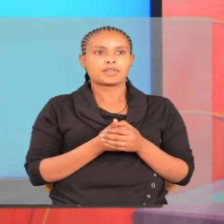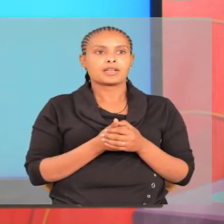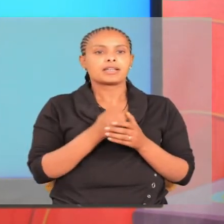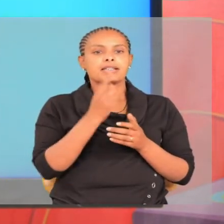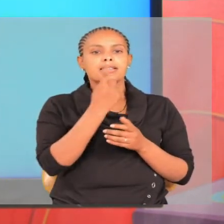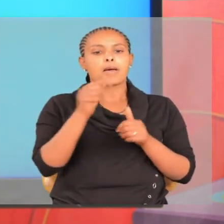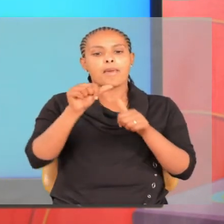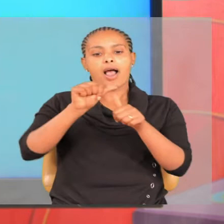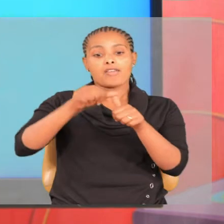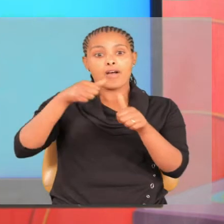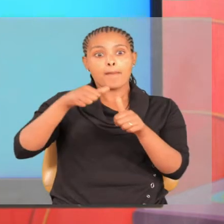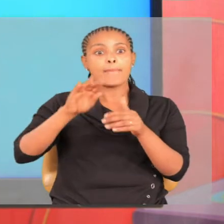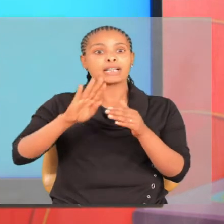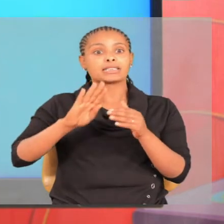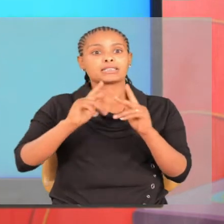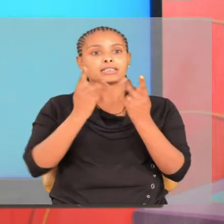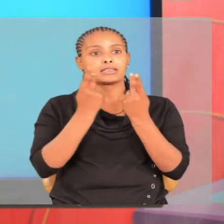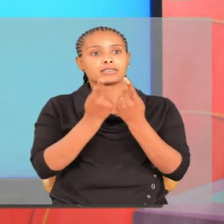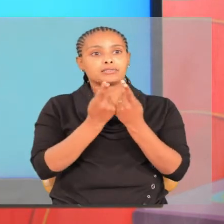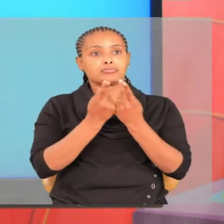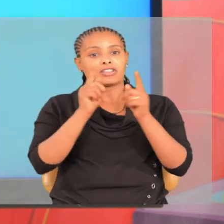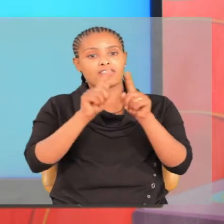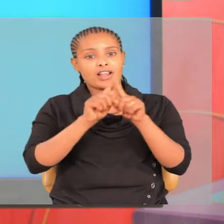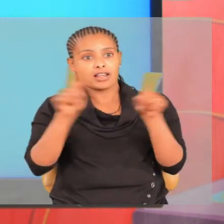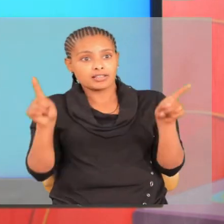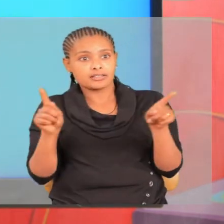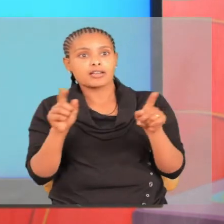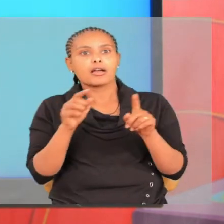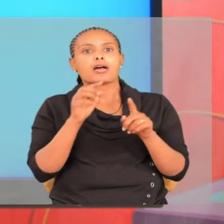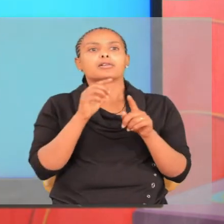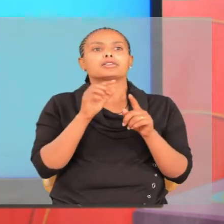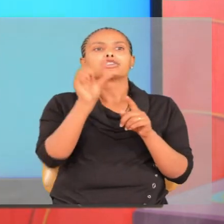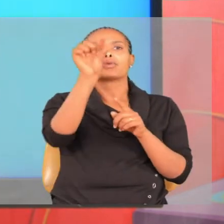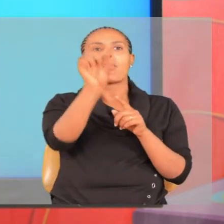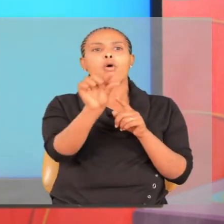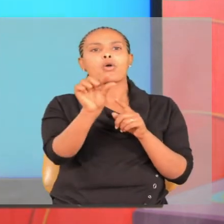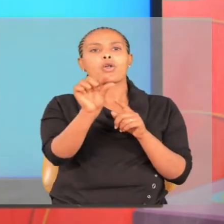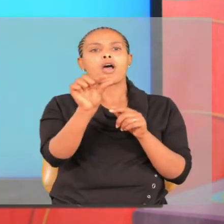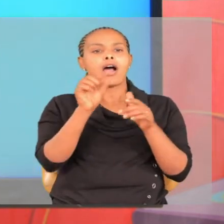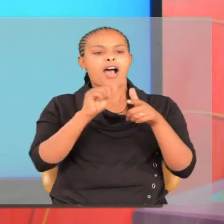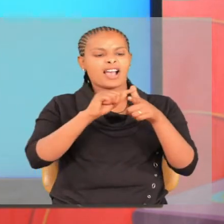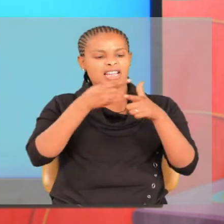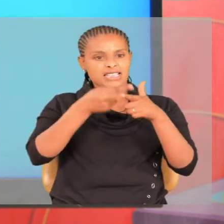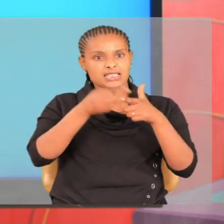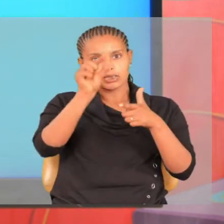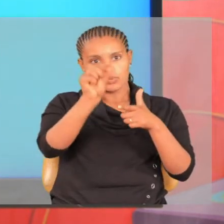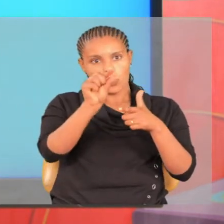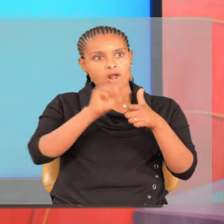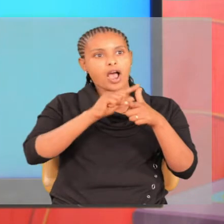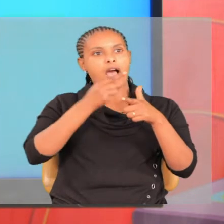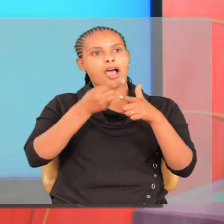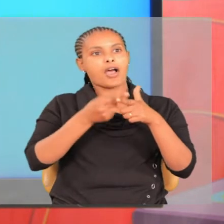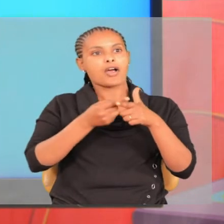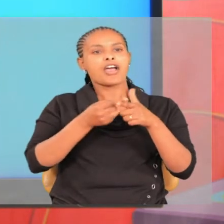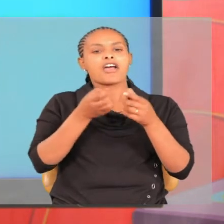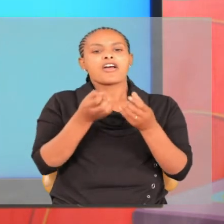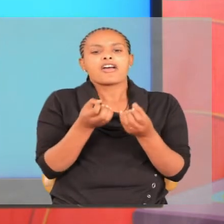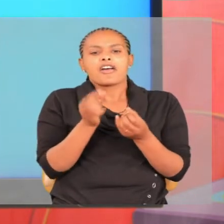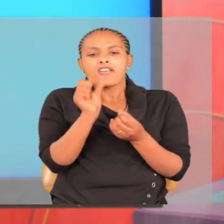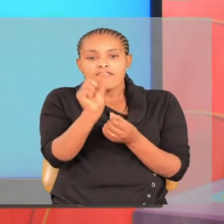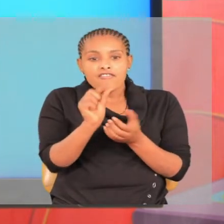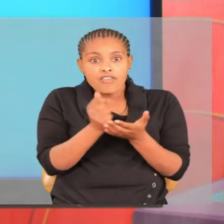Some alpha particles deflected at small angles. A few